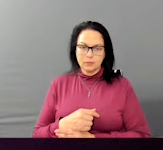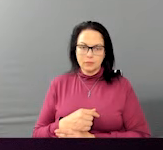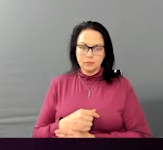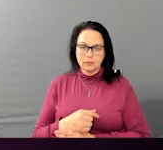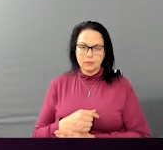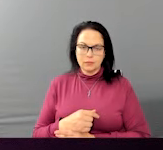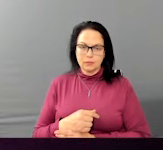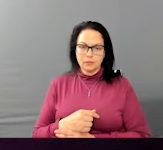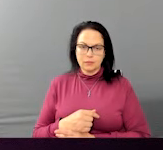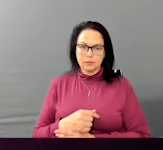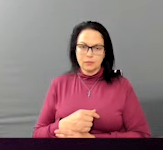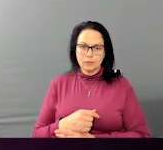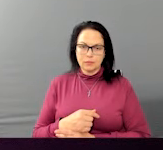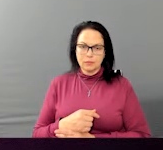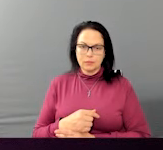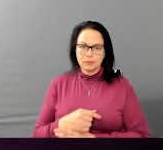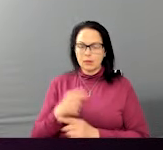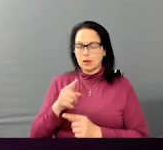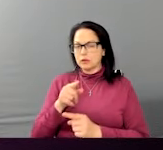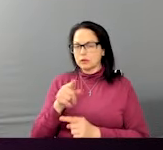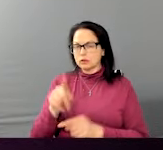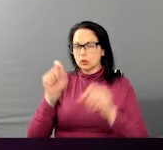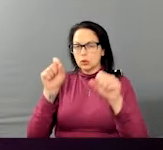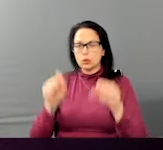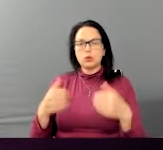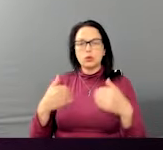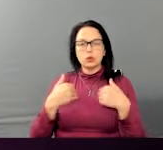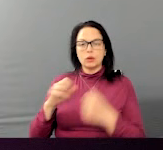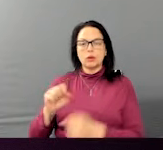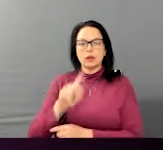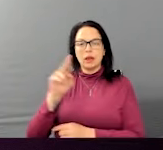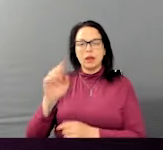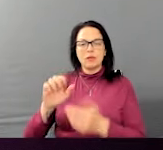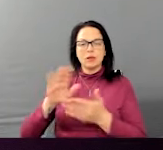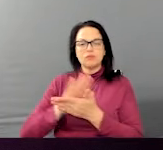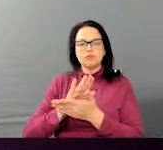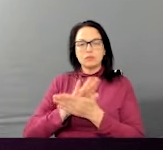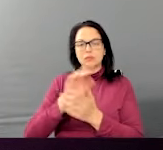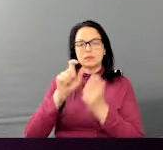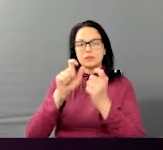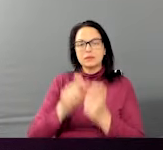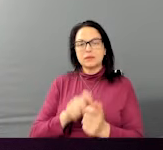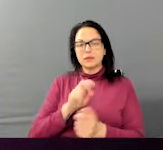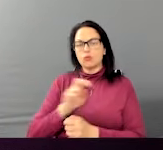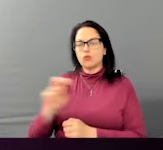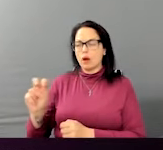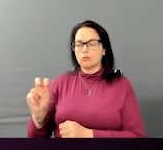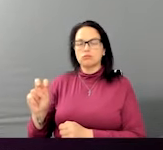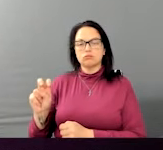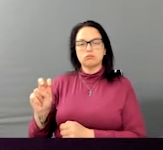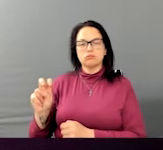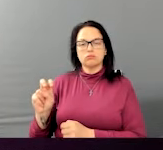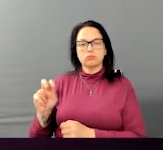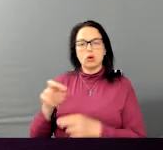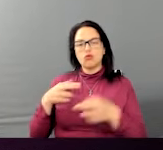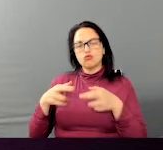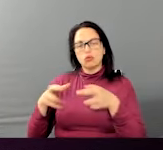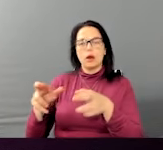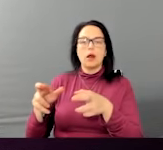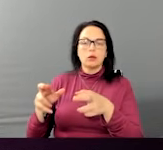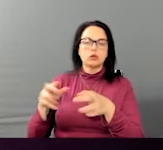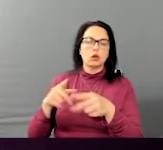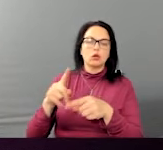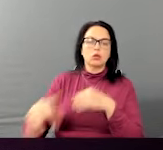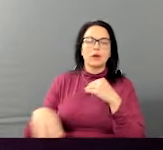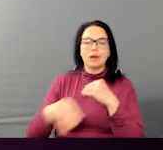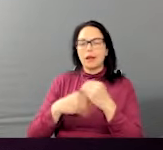if you can have style sheets that are on specific routes that are only active on that route. And so you can put whatever garbage CSS you want in there, and